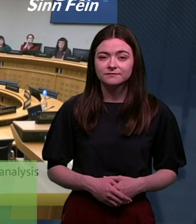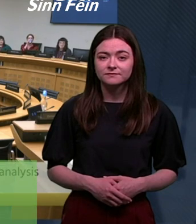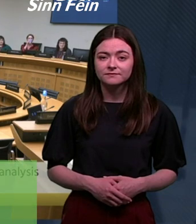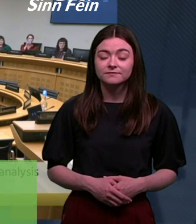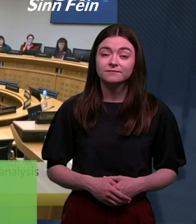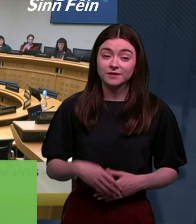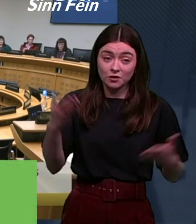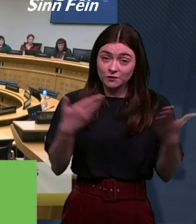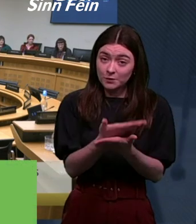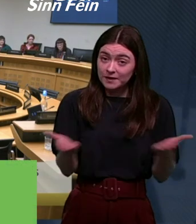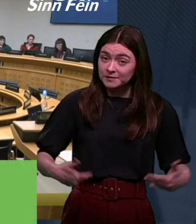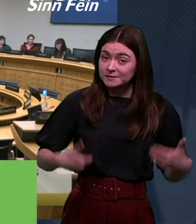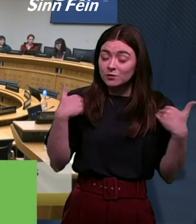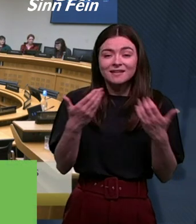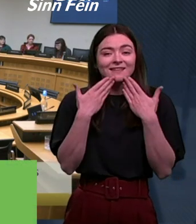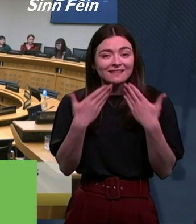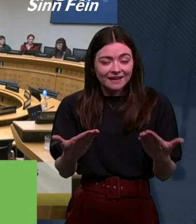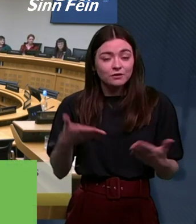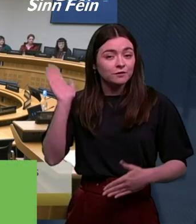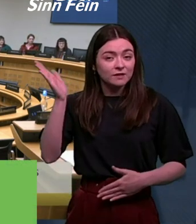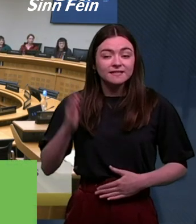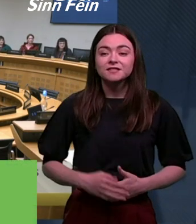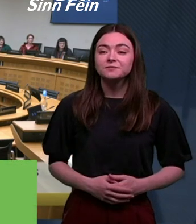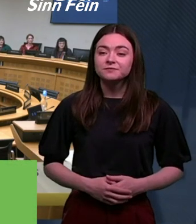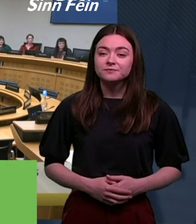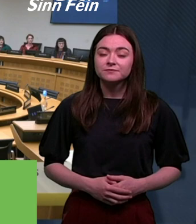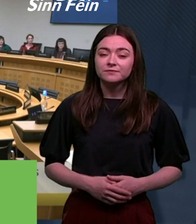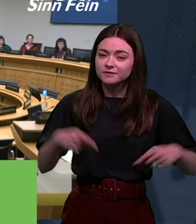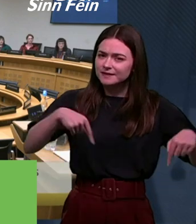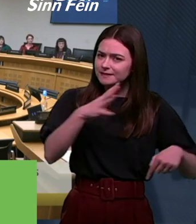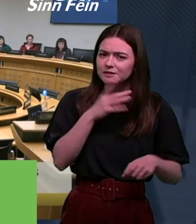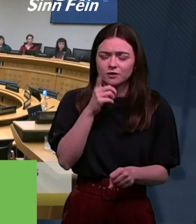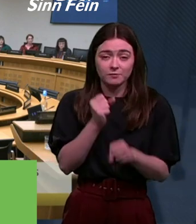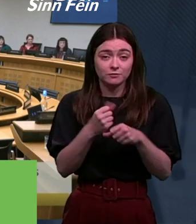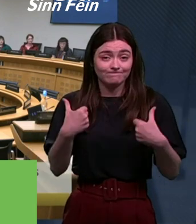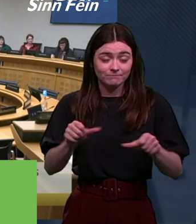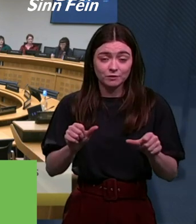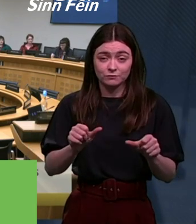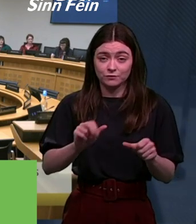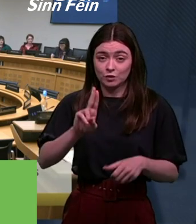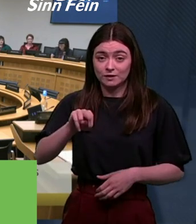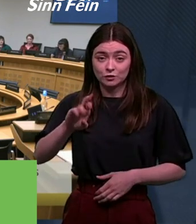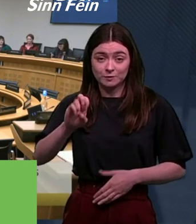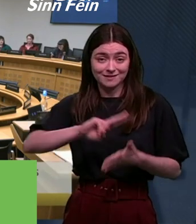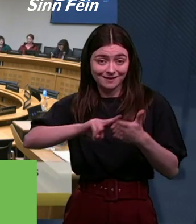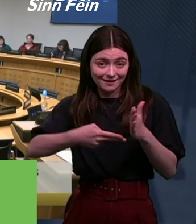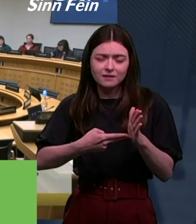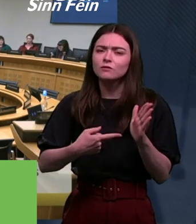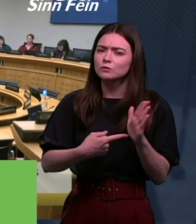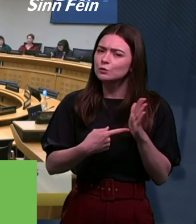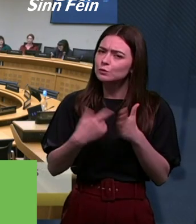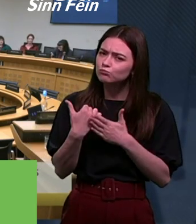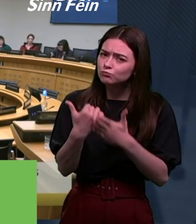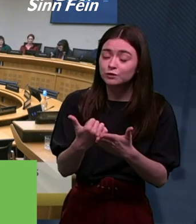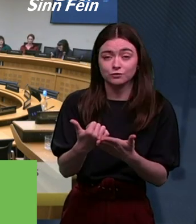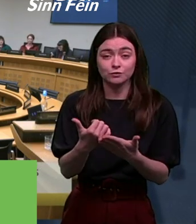Okay, welcome here this morning and thank you for your presentation. I suppose this committee is around the implementation of the UNCRPD, which very much endorses